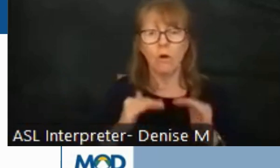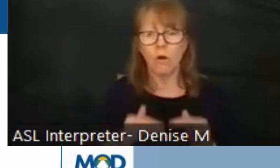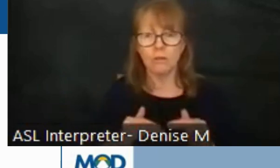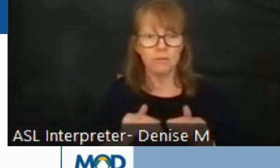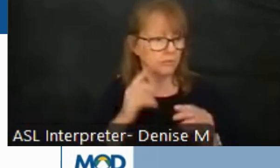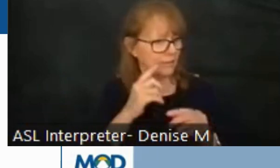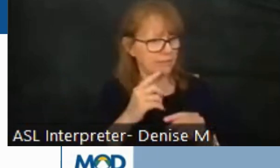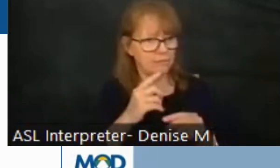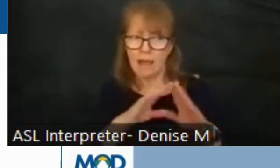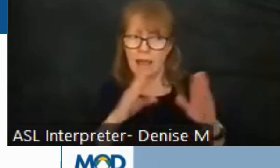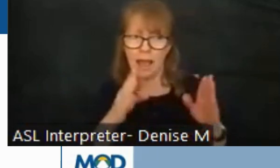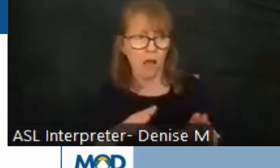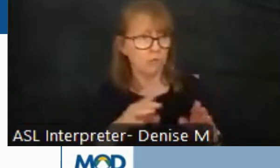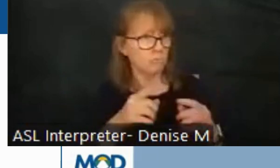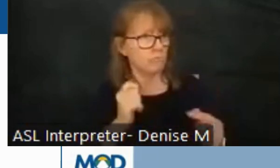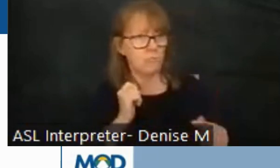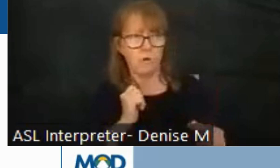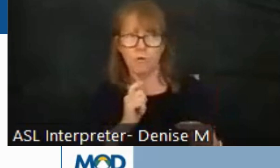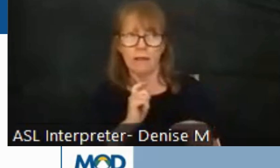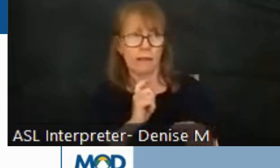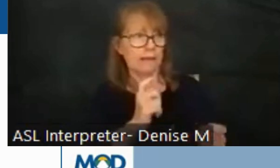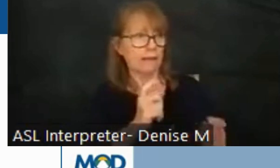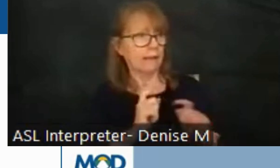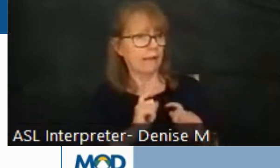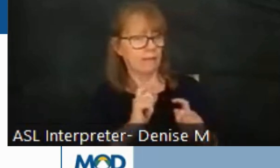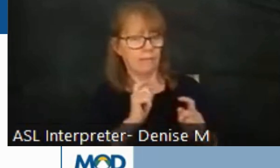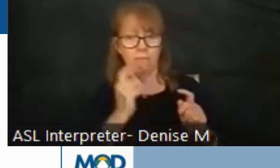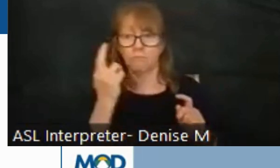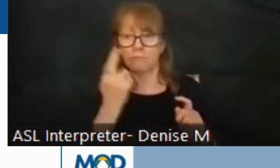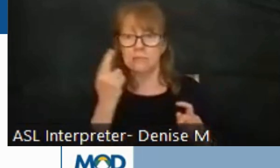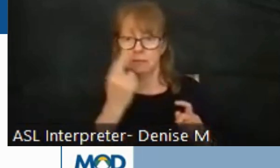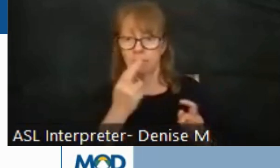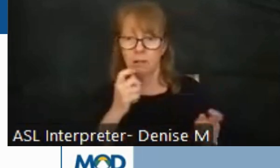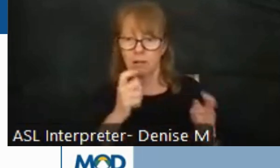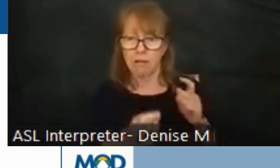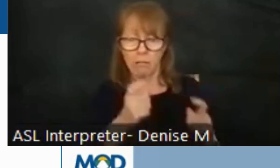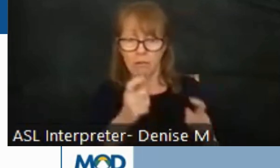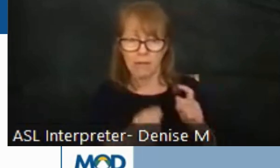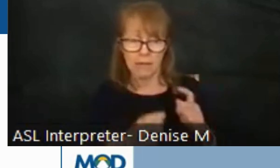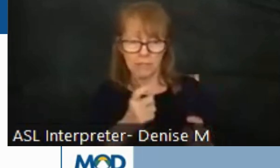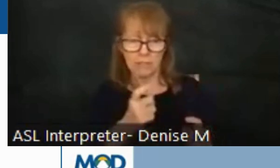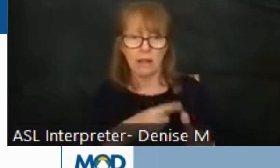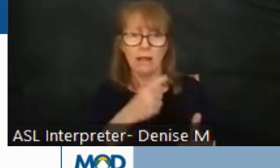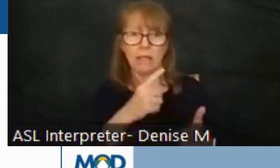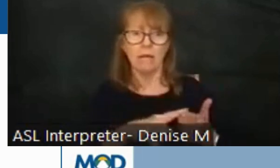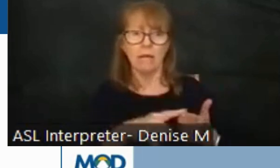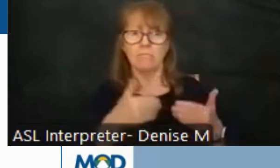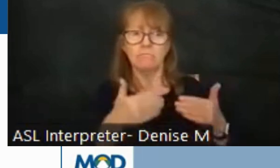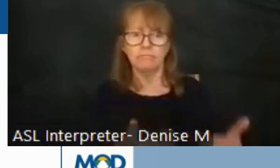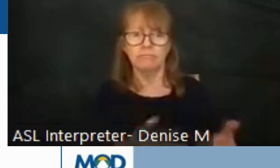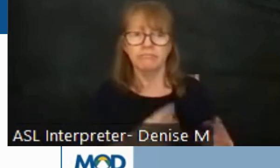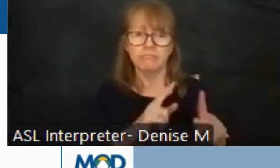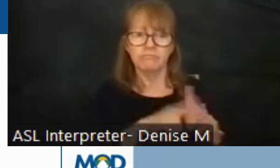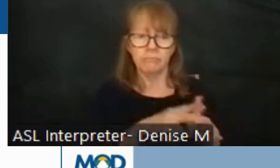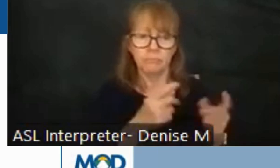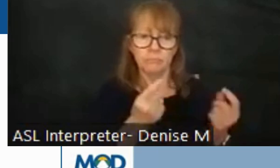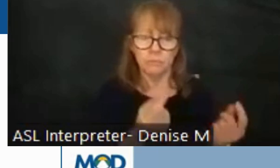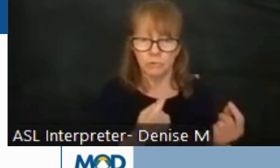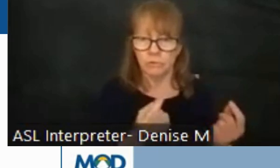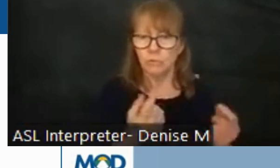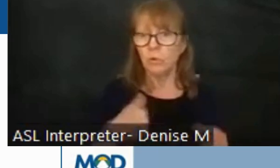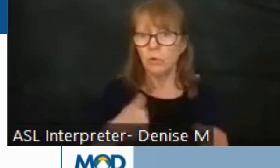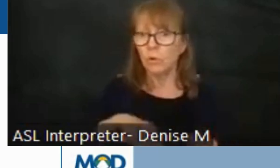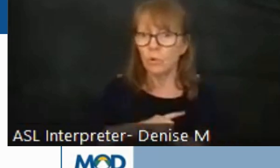to provide the accommodation or modification that they've requested. And we decided to create this workshop because we spend a lot of